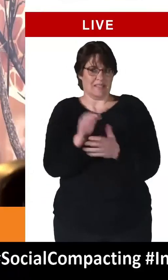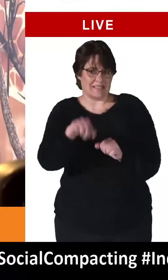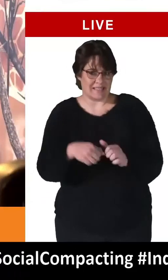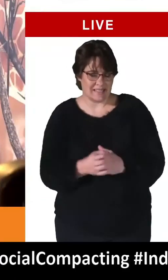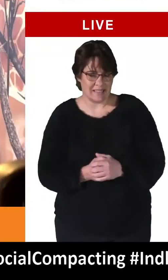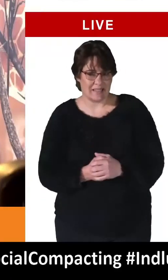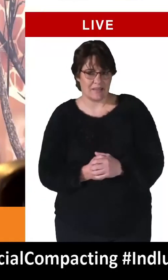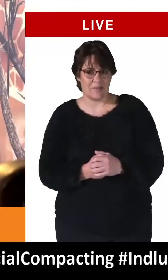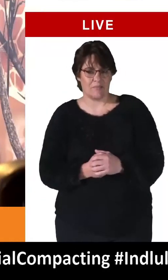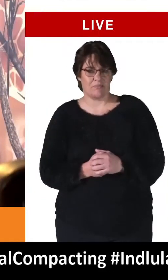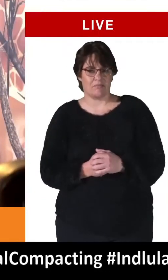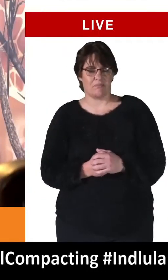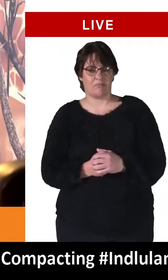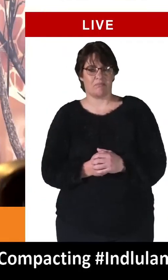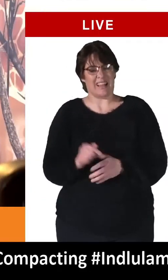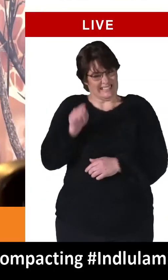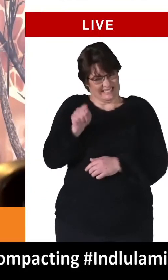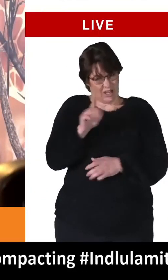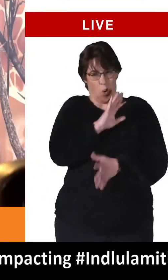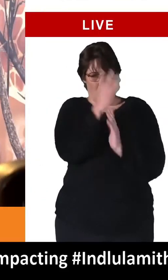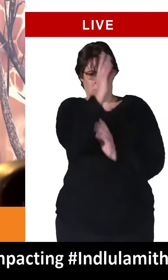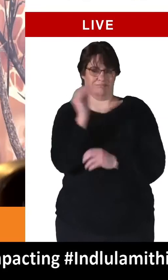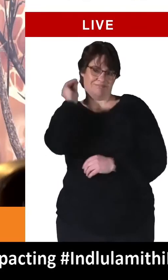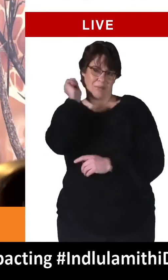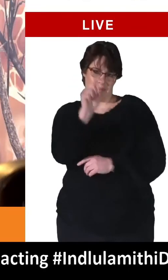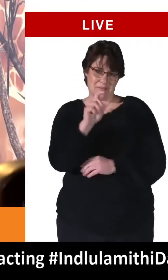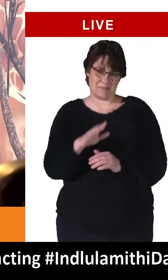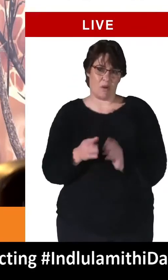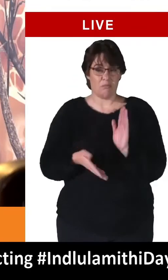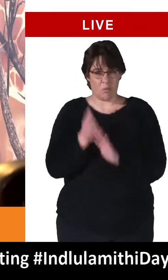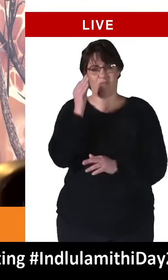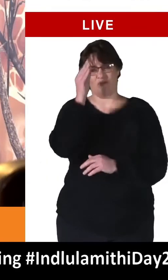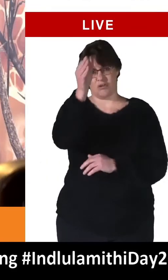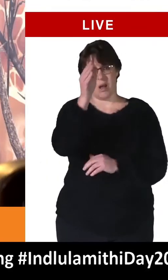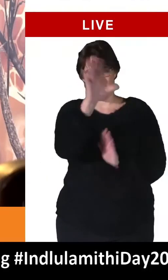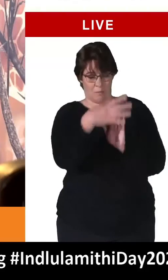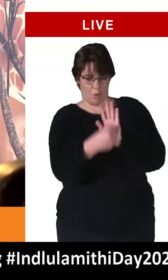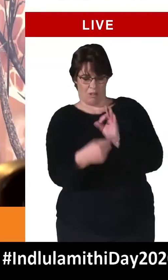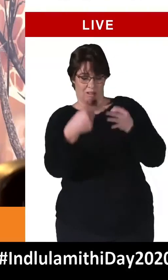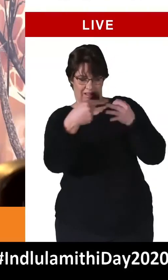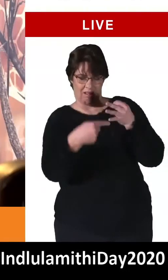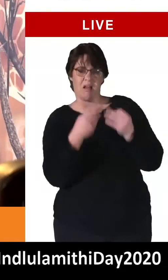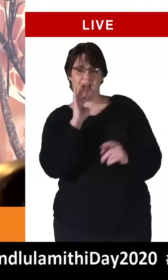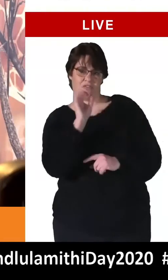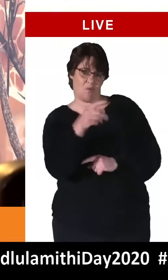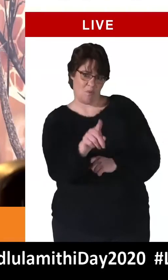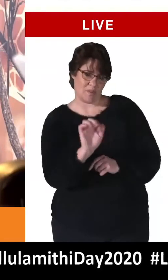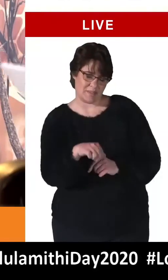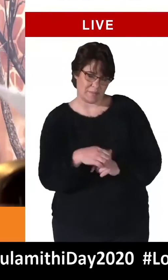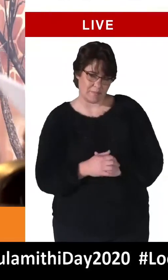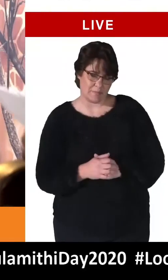So that's what should be taken into account going forward. But the model allows for that. Thank you for